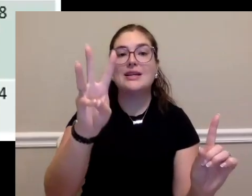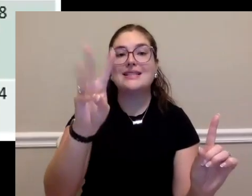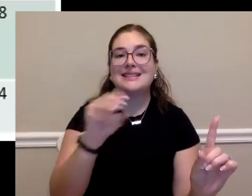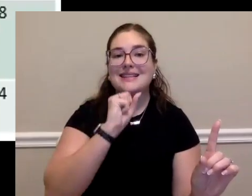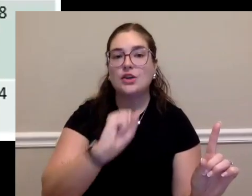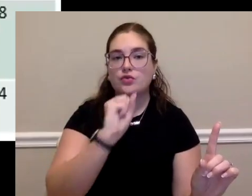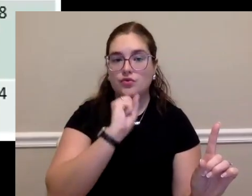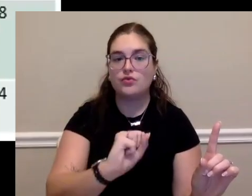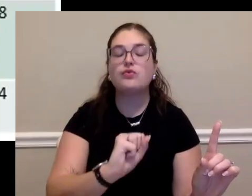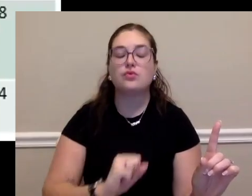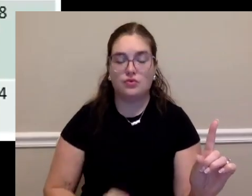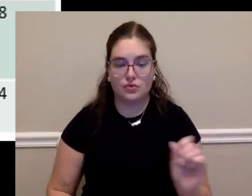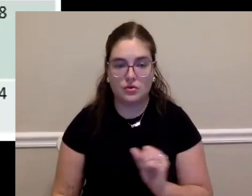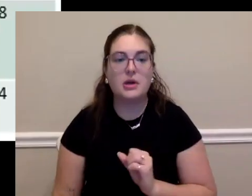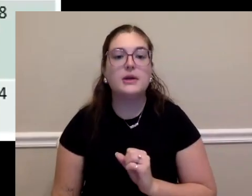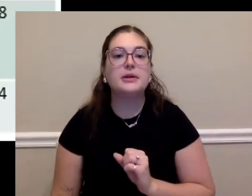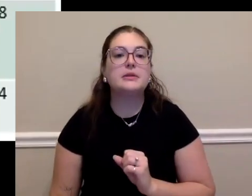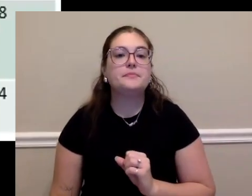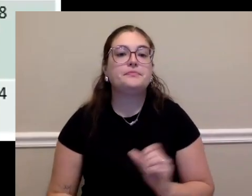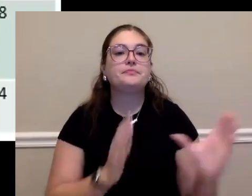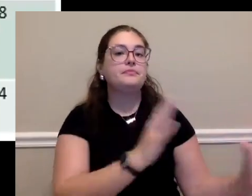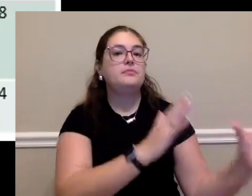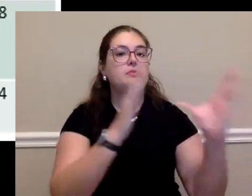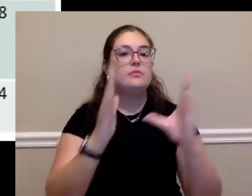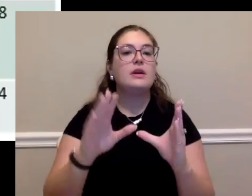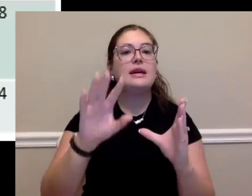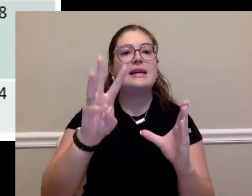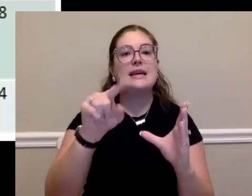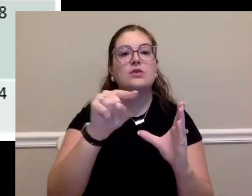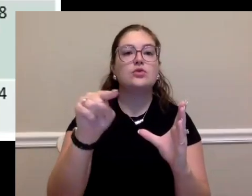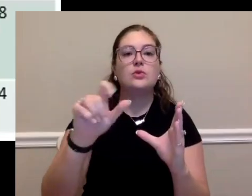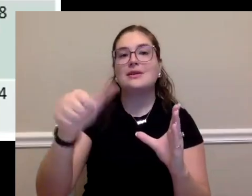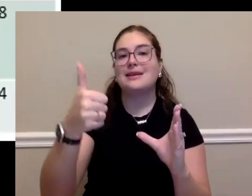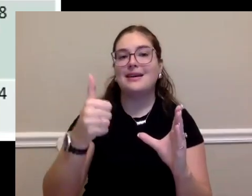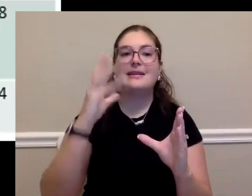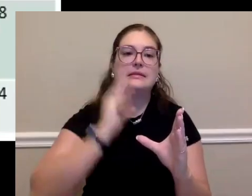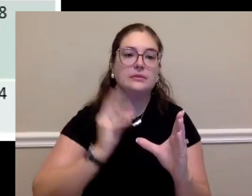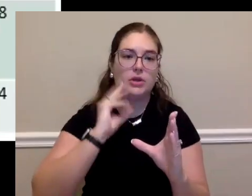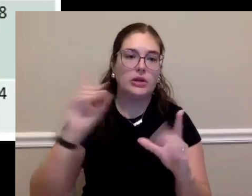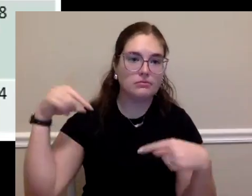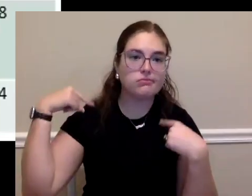of age and had 6 to 10 years of experience.